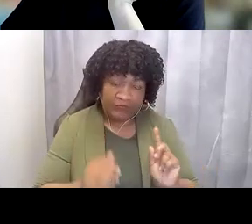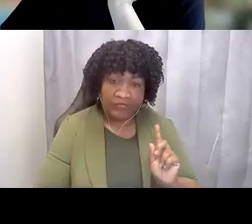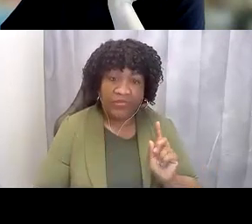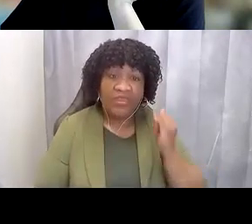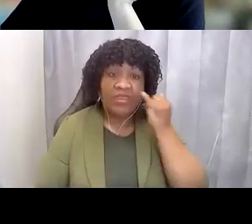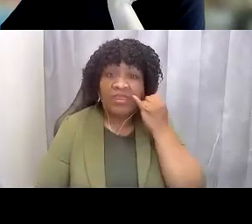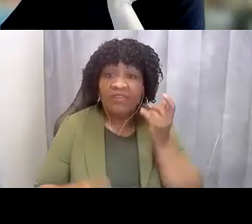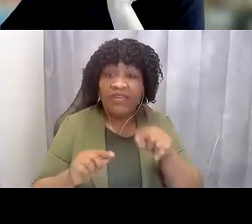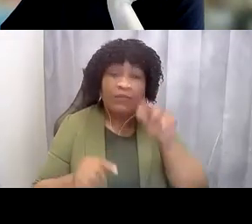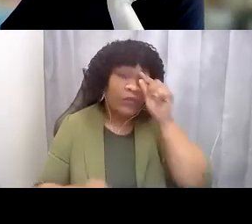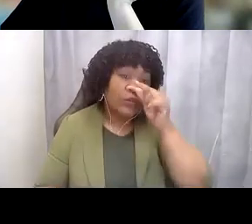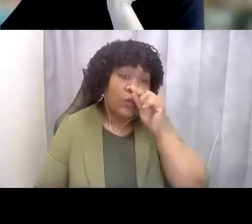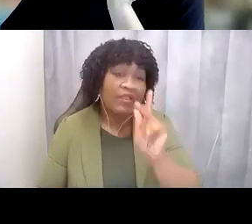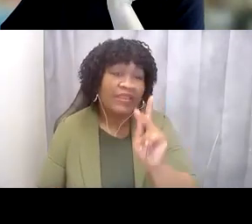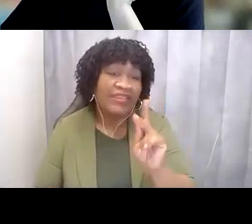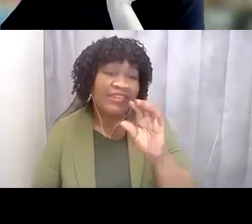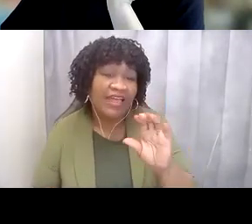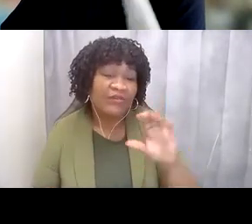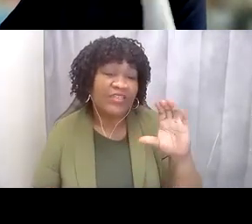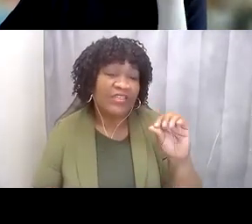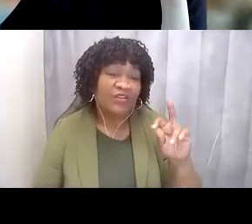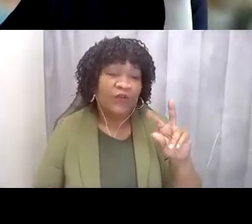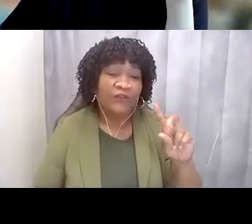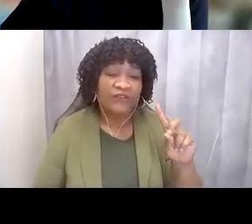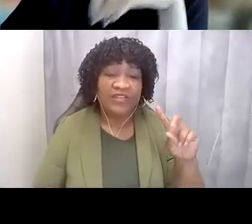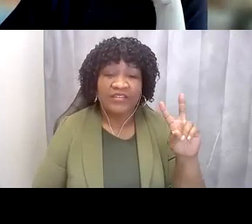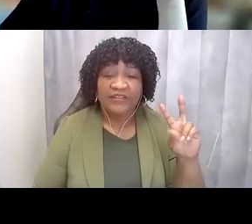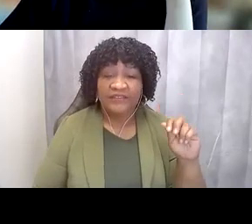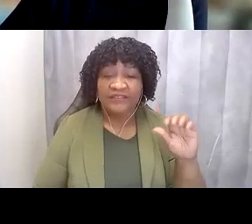just Google King County COVID vaccines,